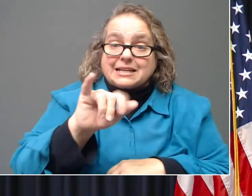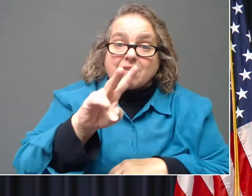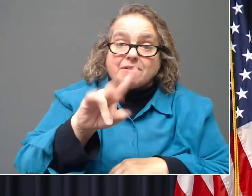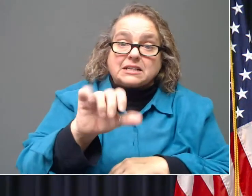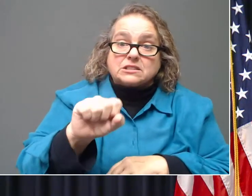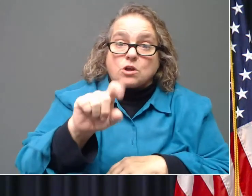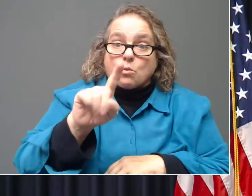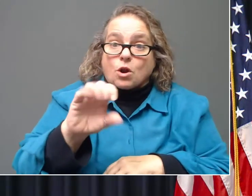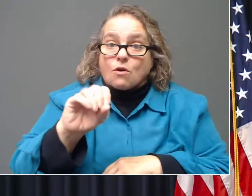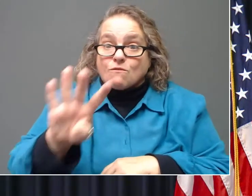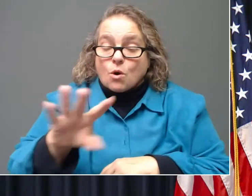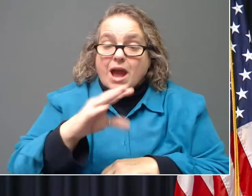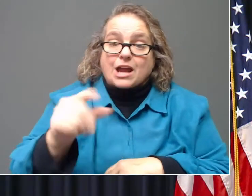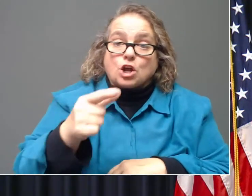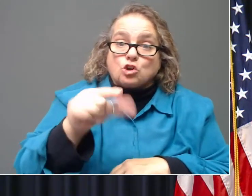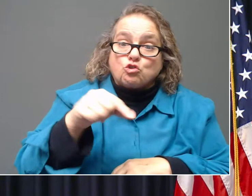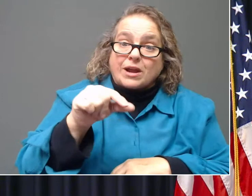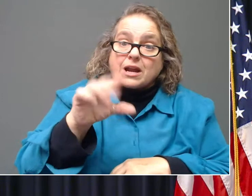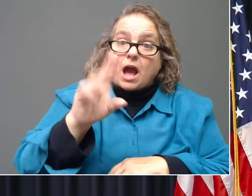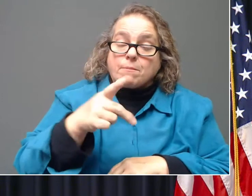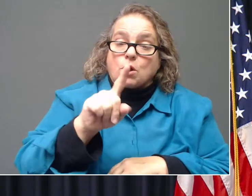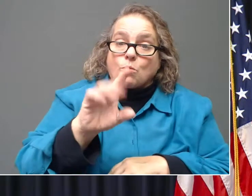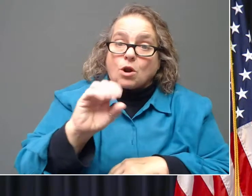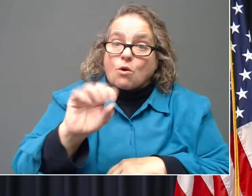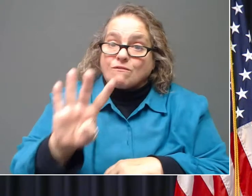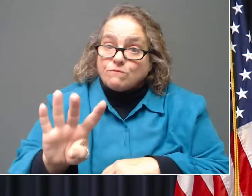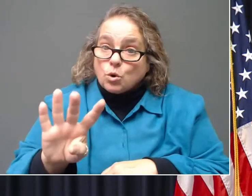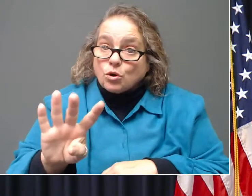Greenup 104.